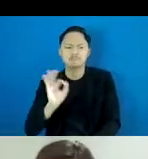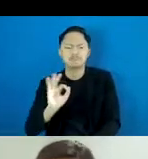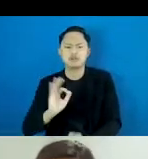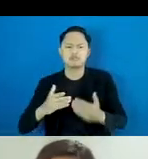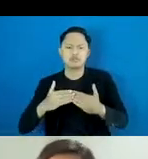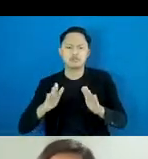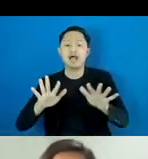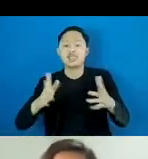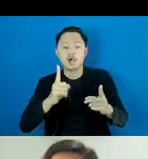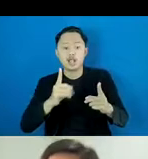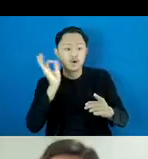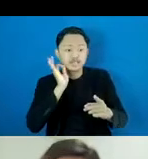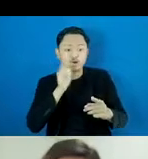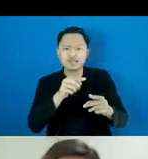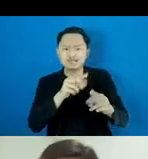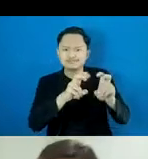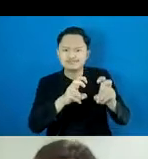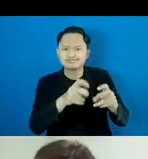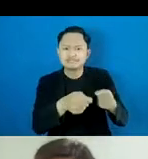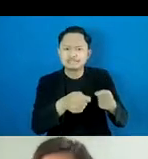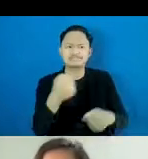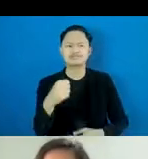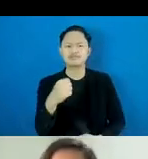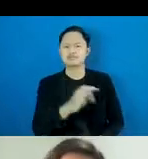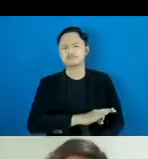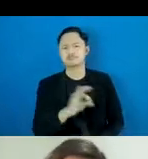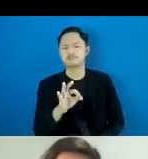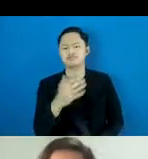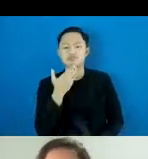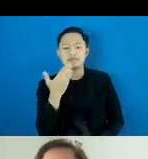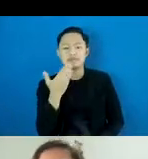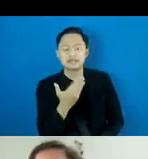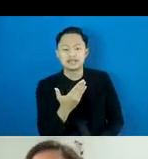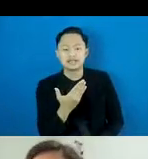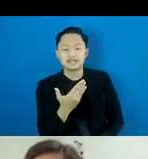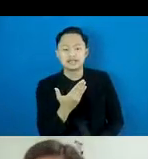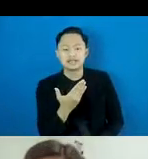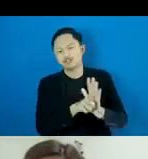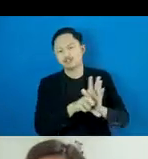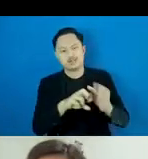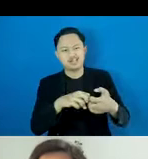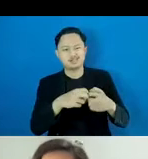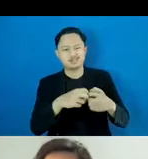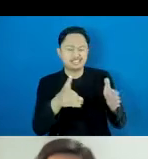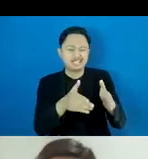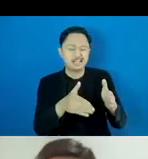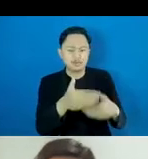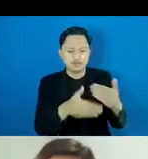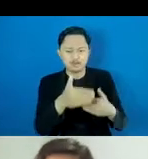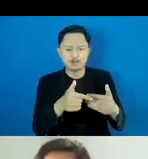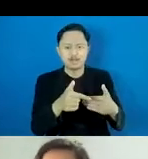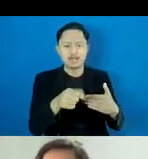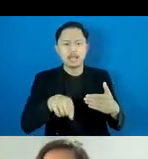these risks. So even if it's the municipality, the operator in smaller cases, but major, if we have a